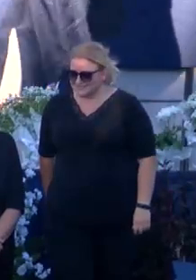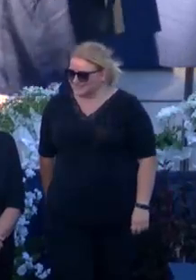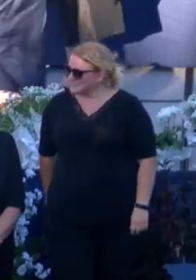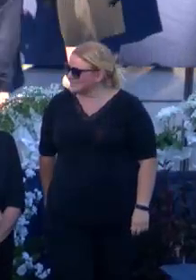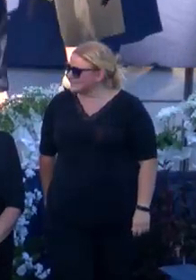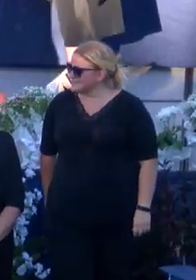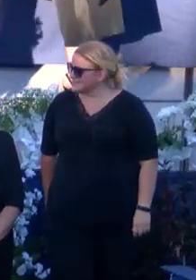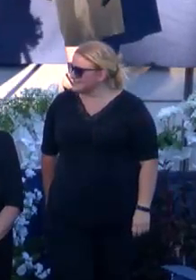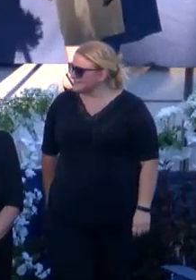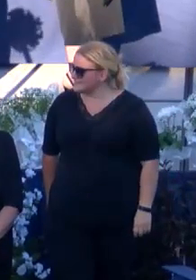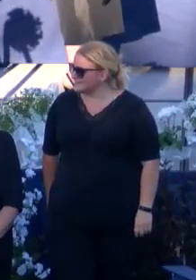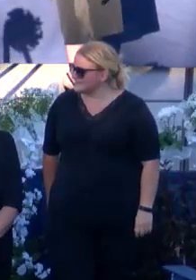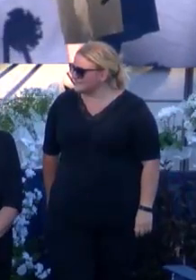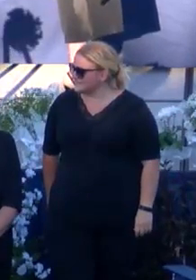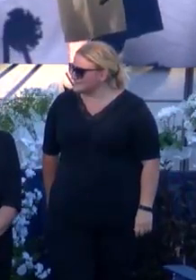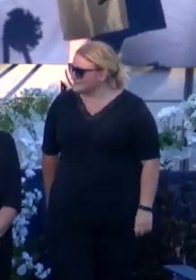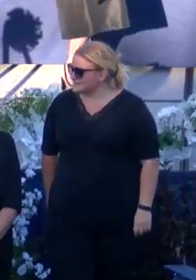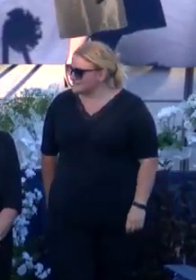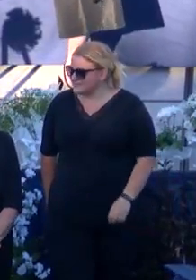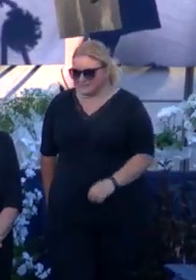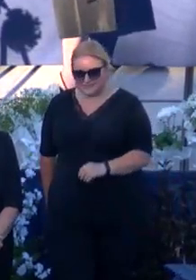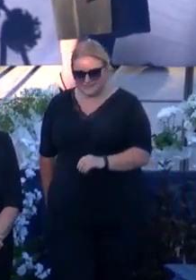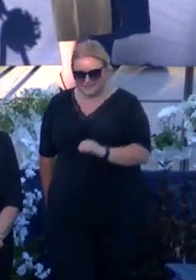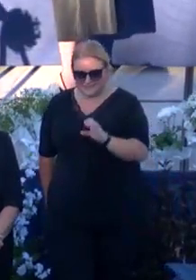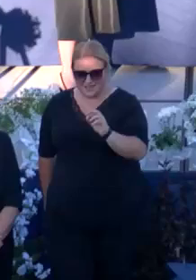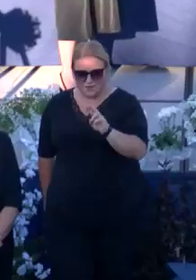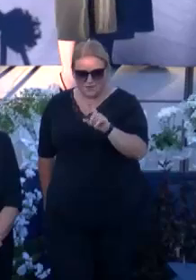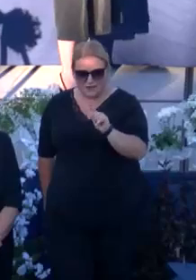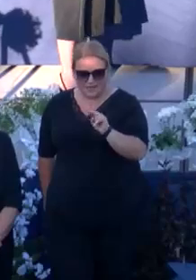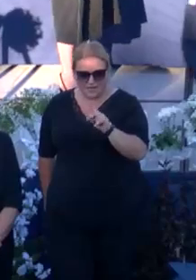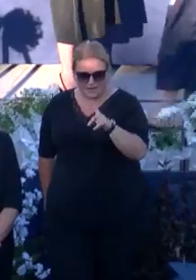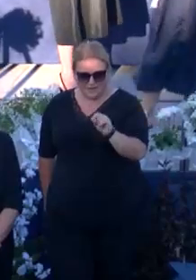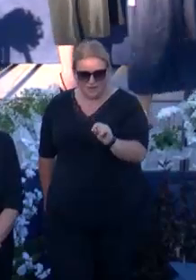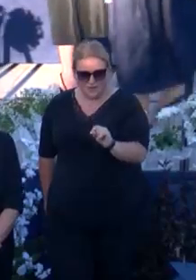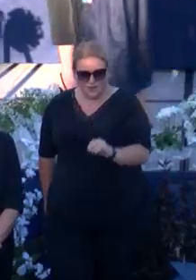Aspen Fillmore. Arnoldo Contreras.